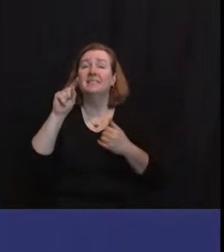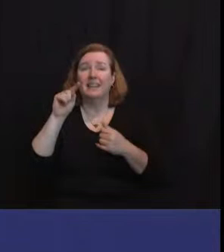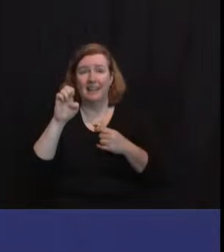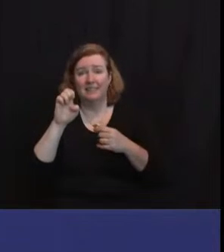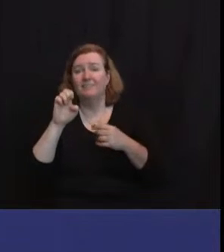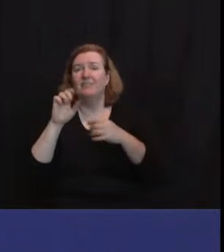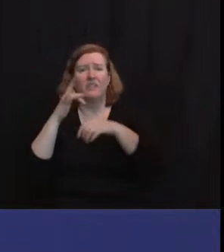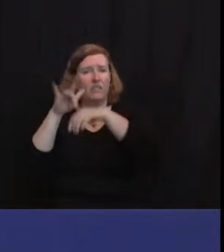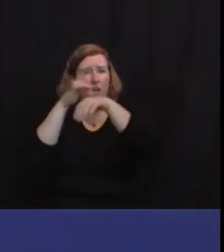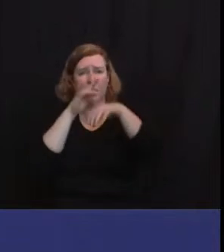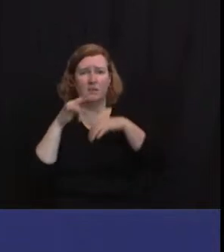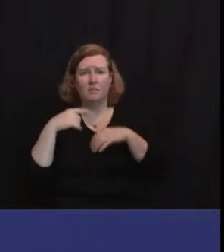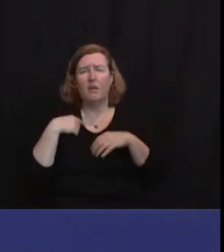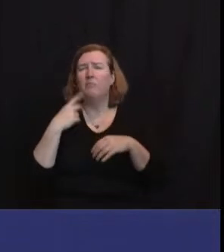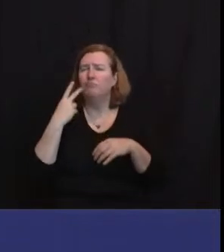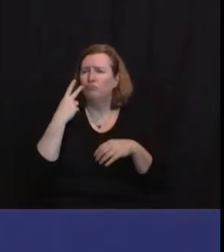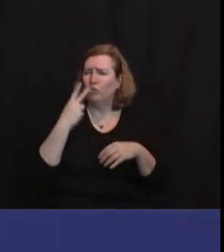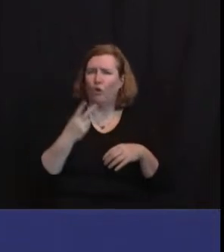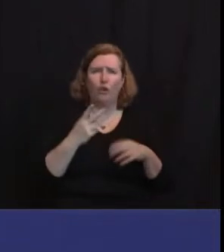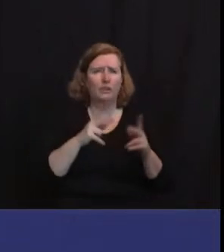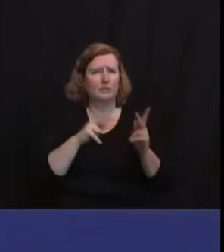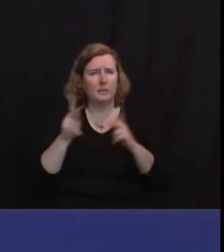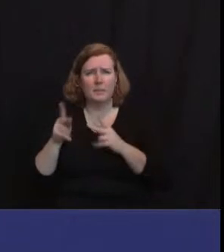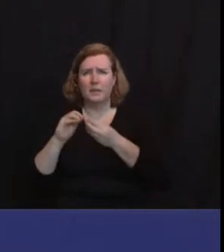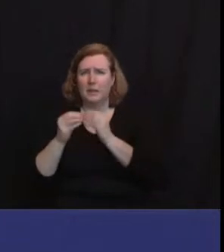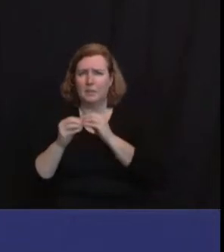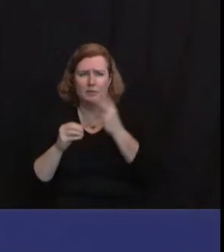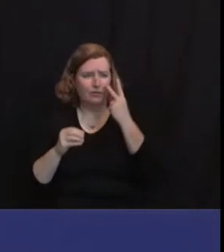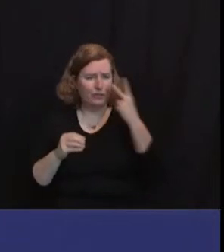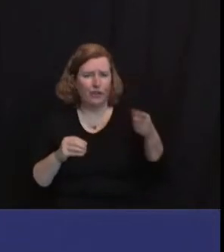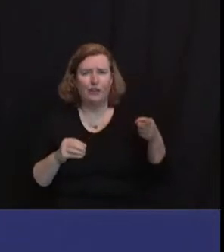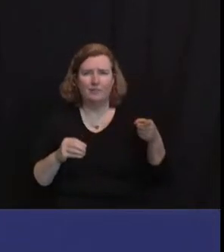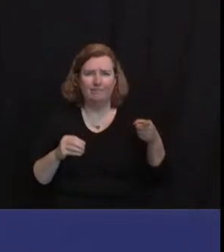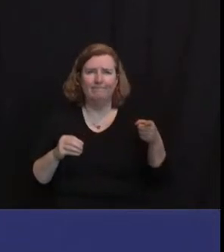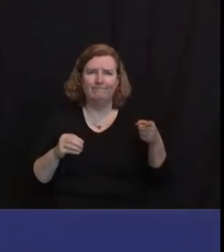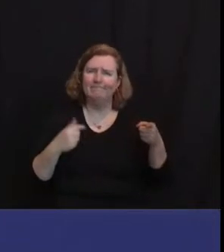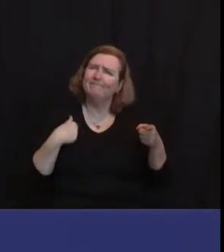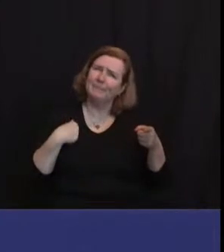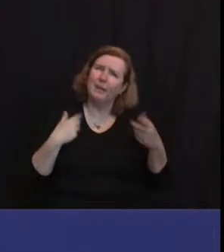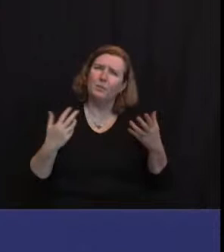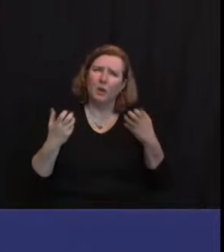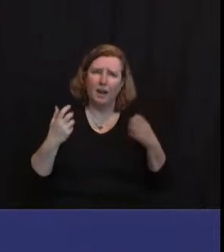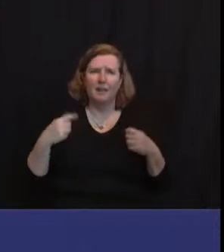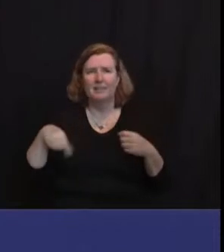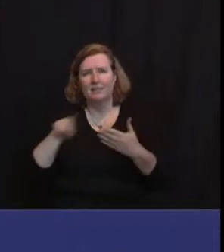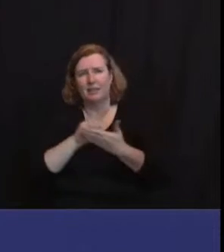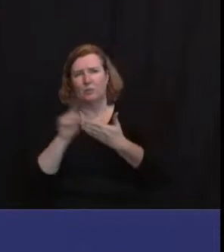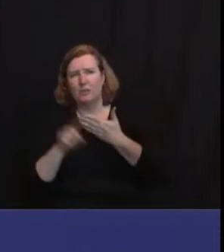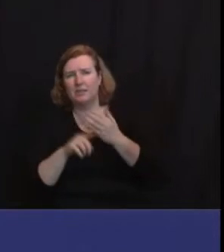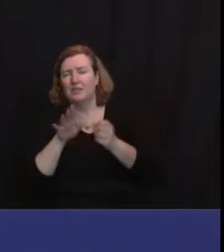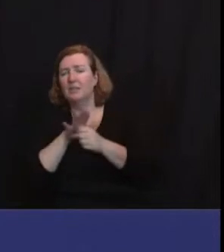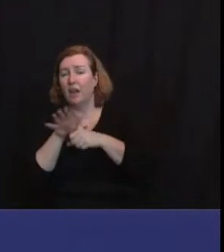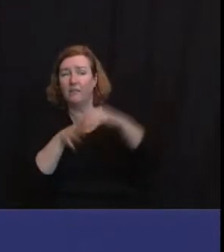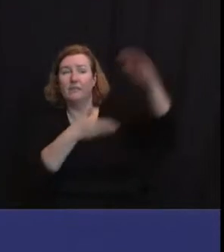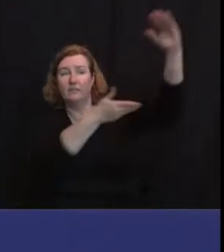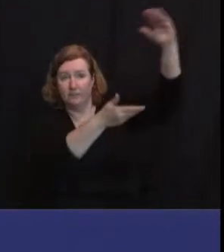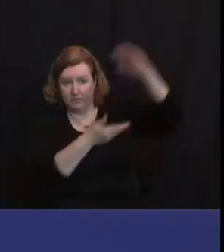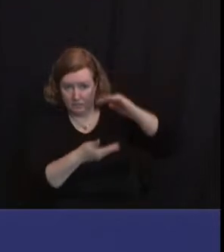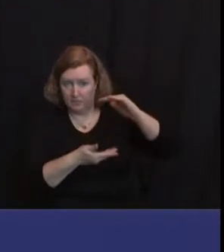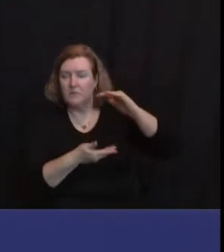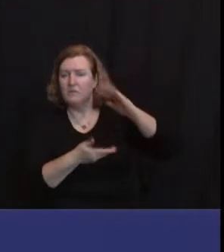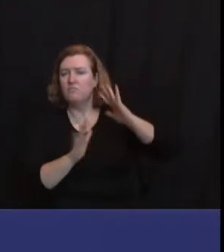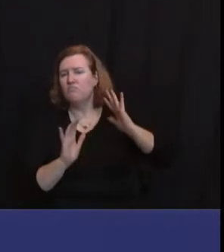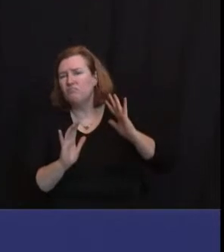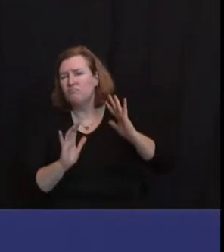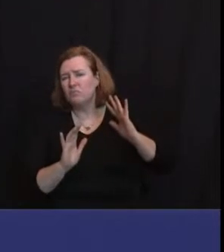did. I'd like to think we had the same supply next week and that this will be an ongoing challenge or an ongoing rich problem